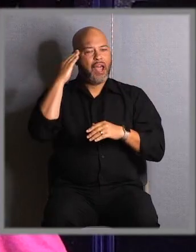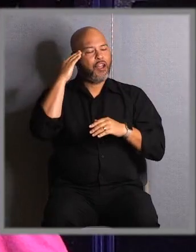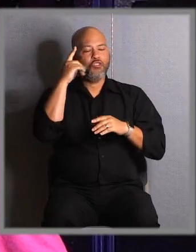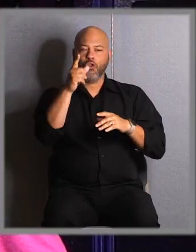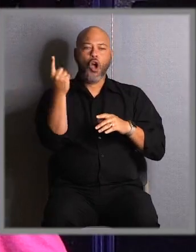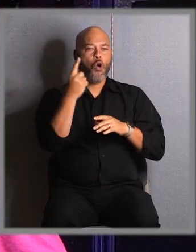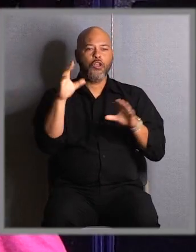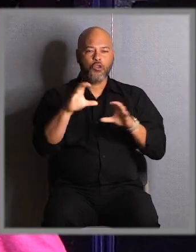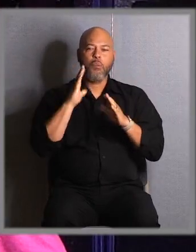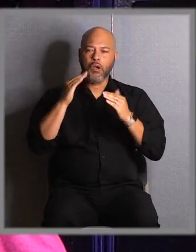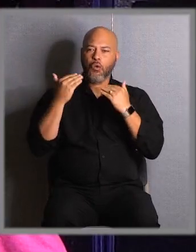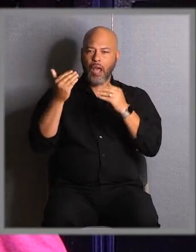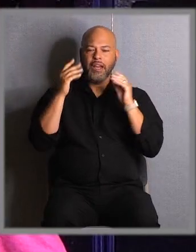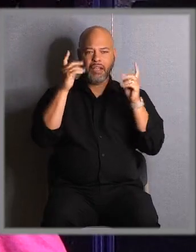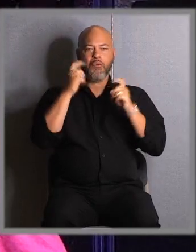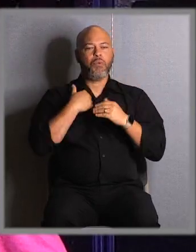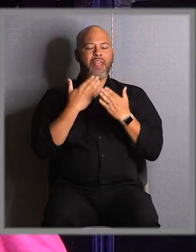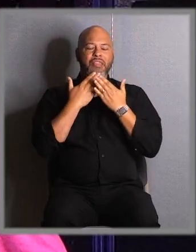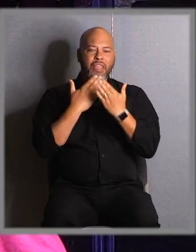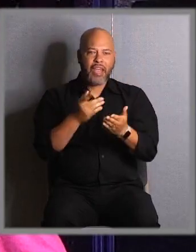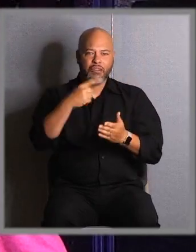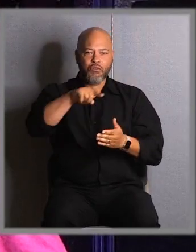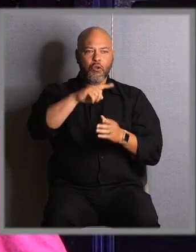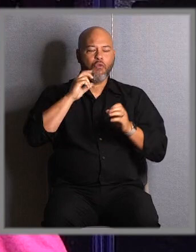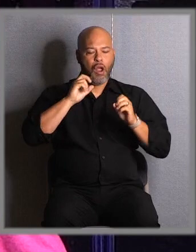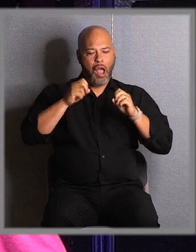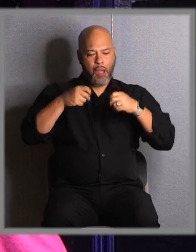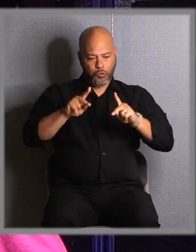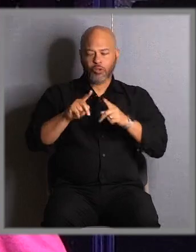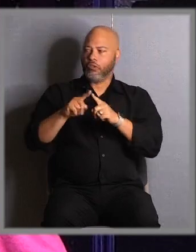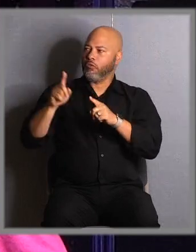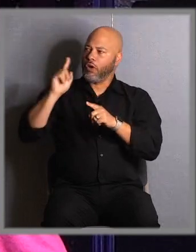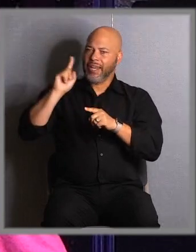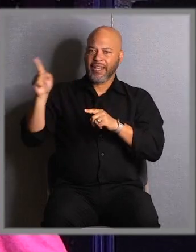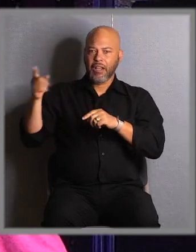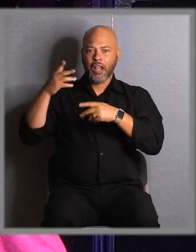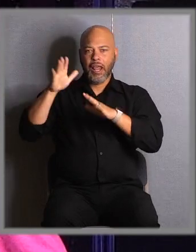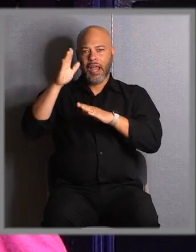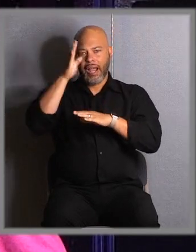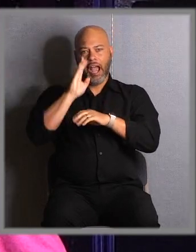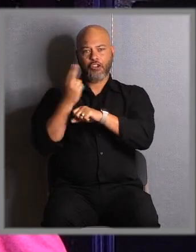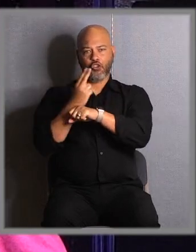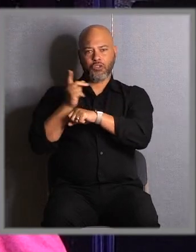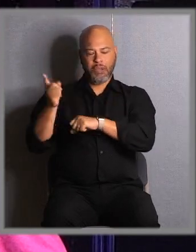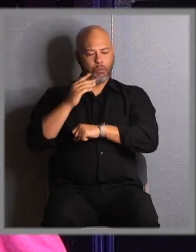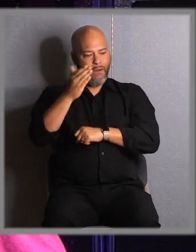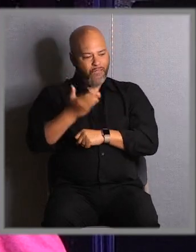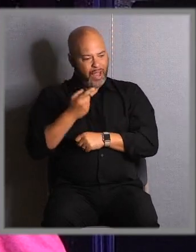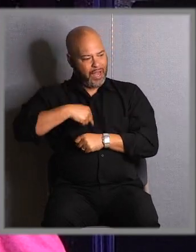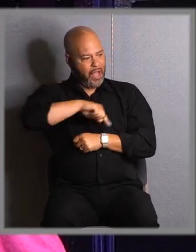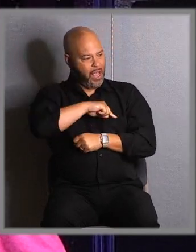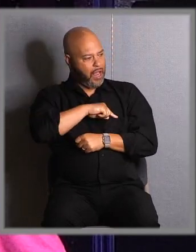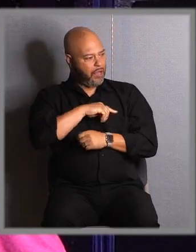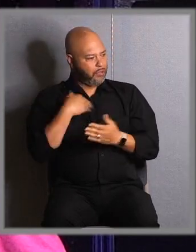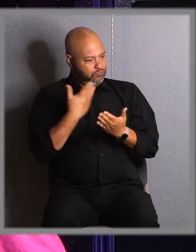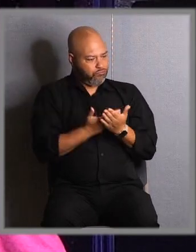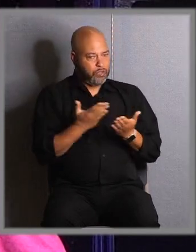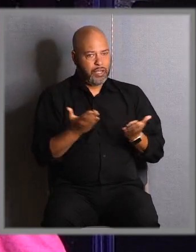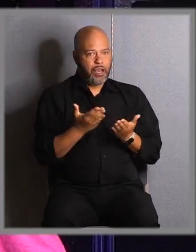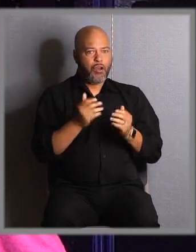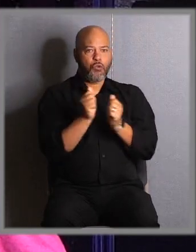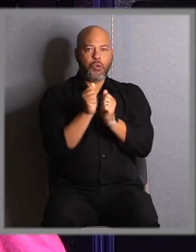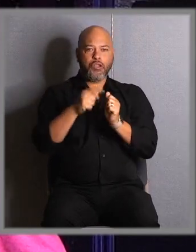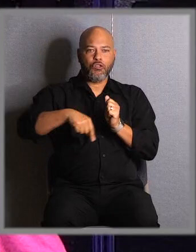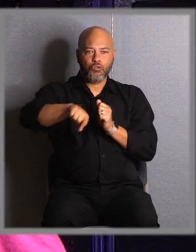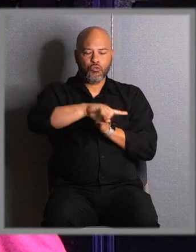it, but we thank you all for allowing him to be used by God to invite us to come and be with you. So I just